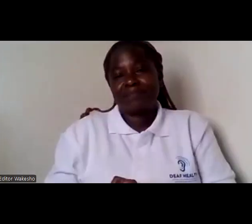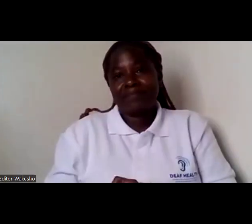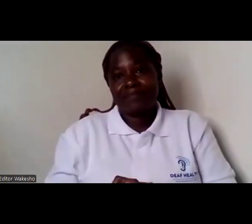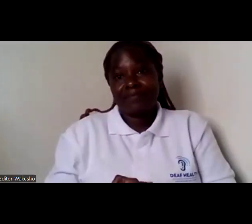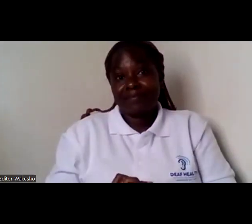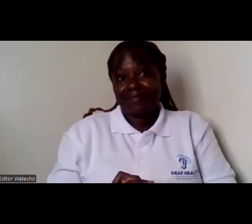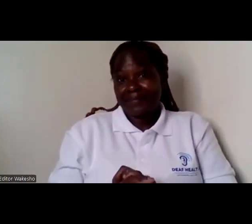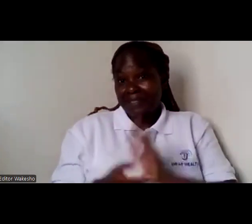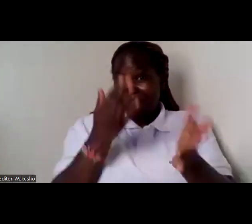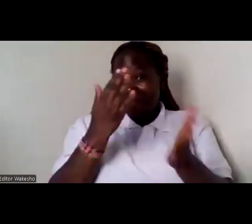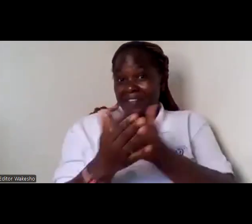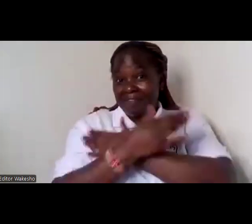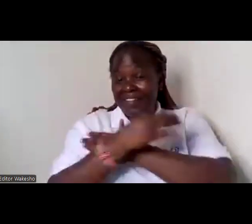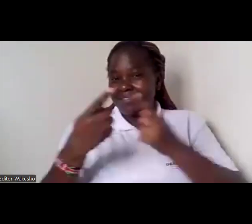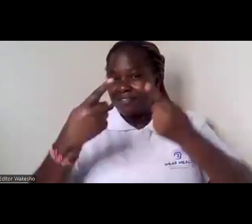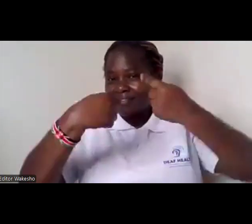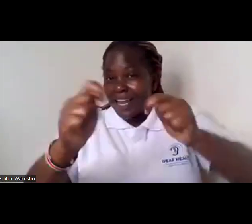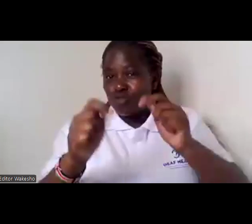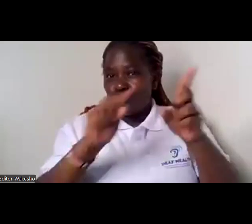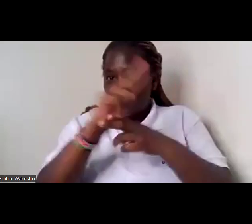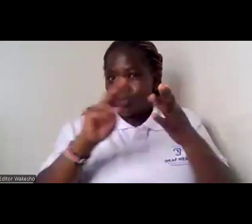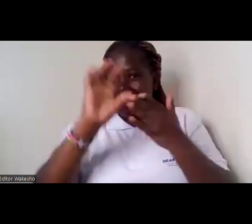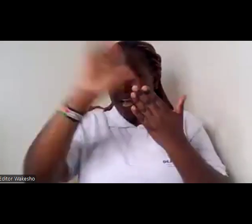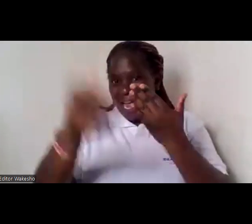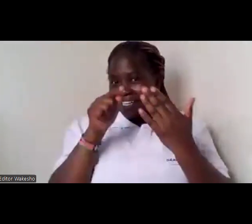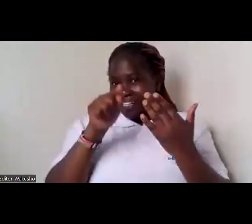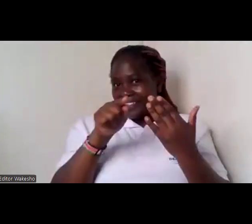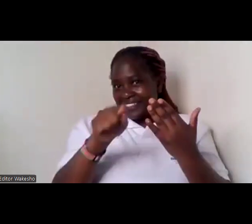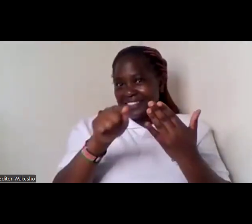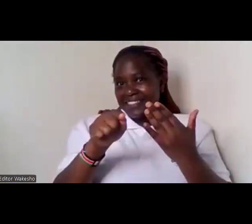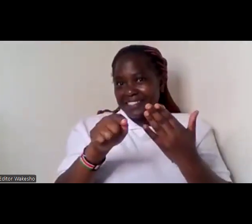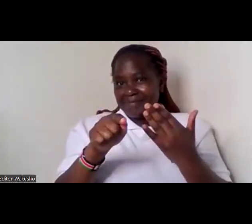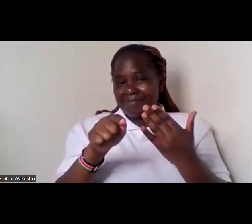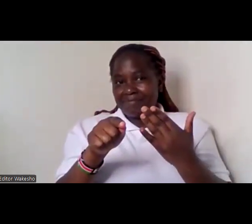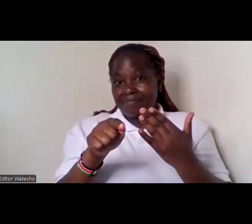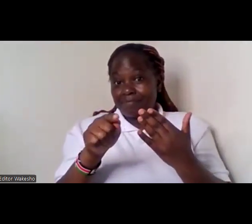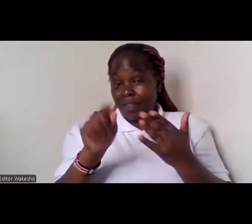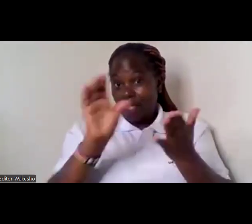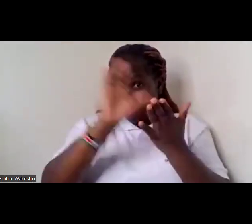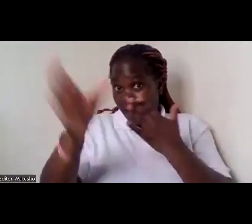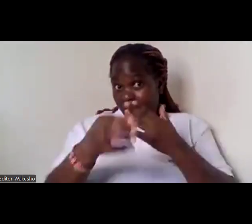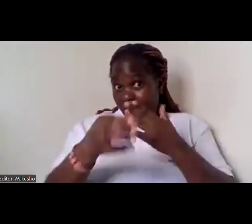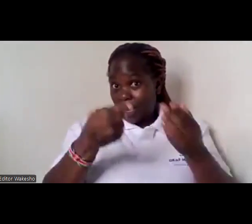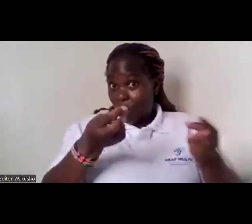that person is trying to do is using the calendar method. So, in the calendar method,